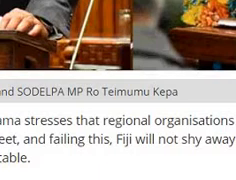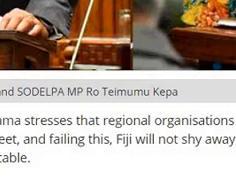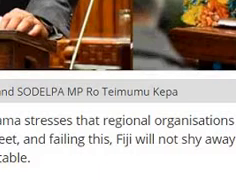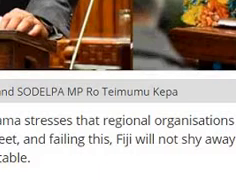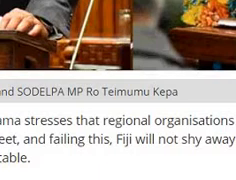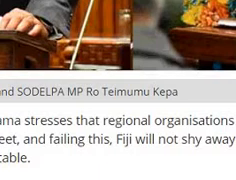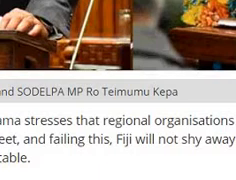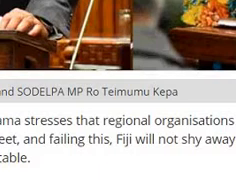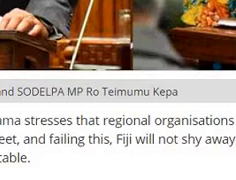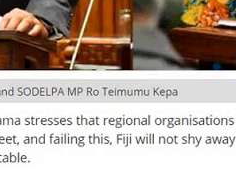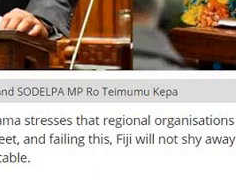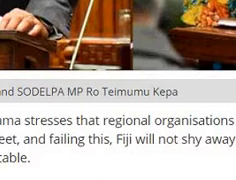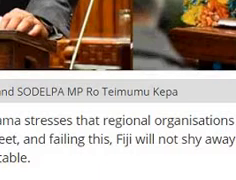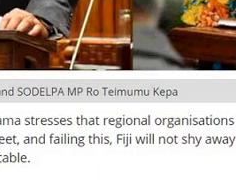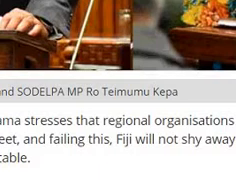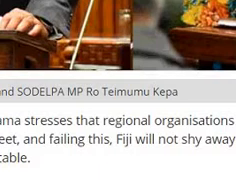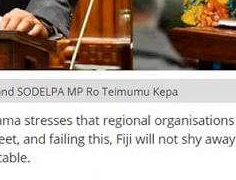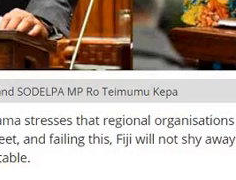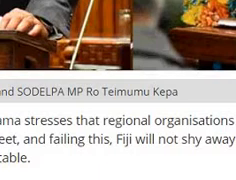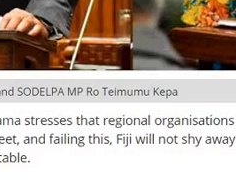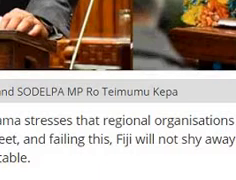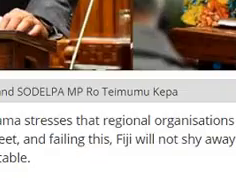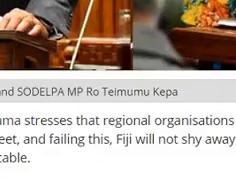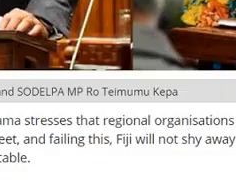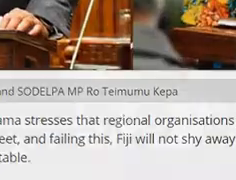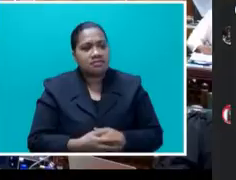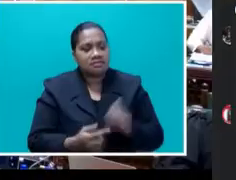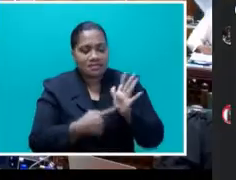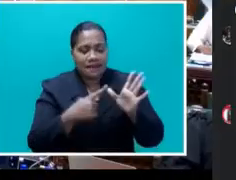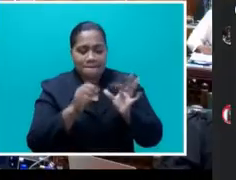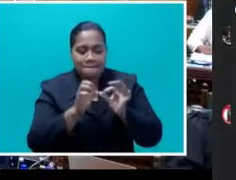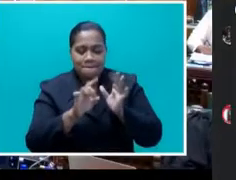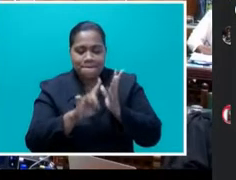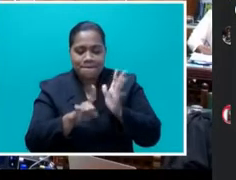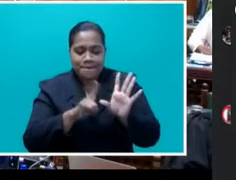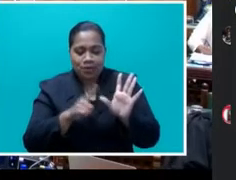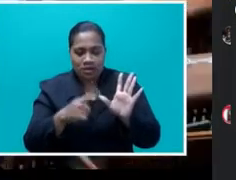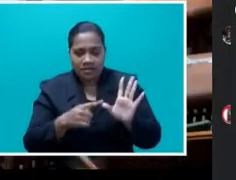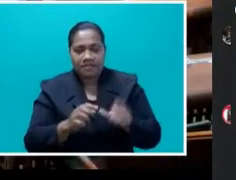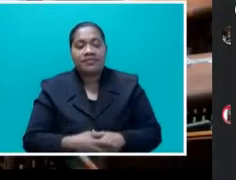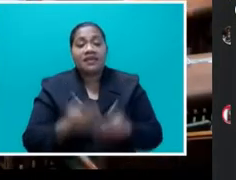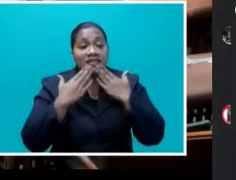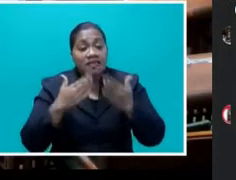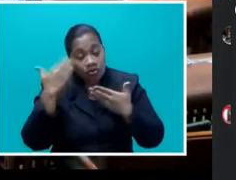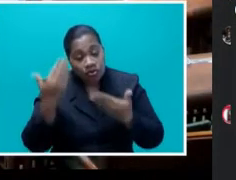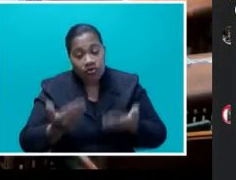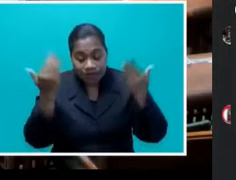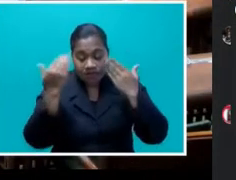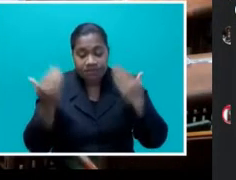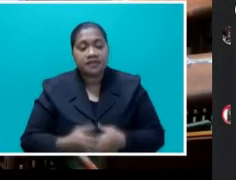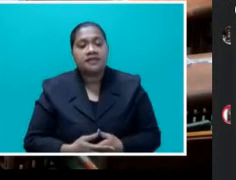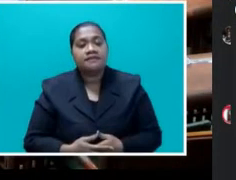Honourable Linda Tambuya, supplementary question. Thank you, Honourable Speaker. I'm actually glad the Honourable Minister